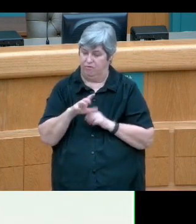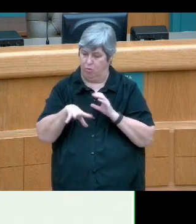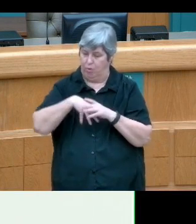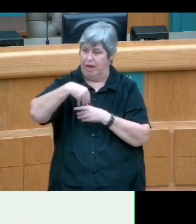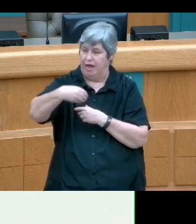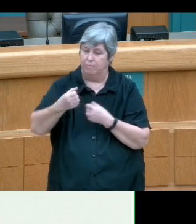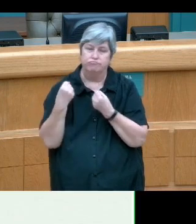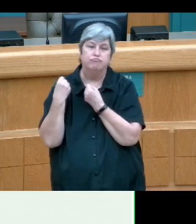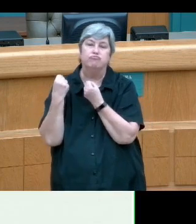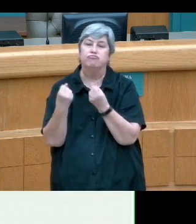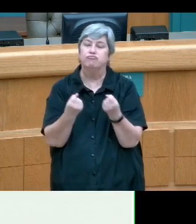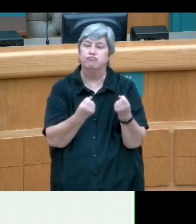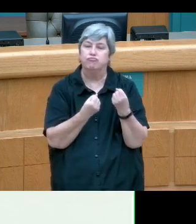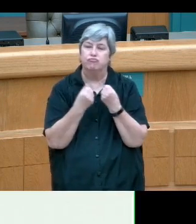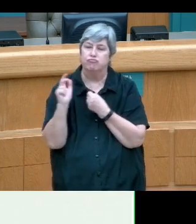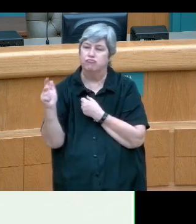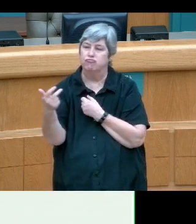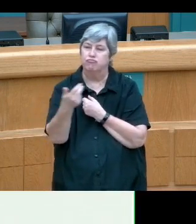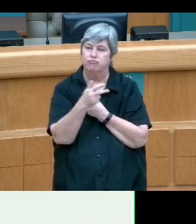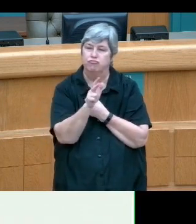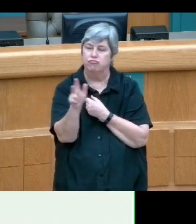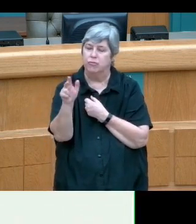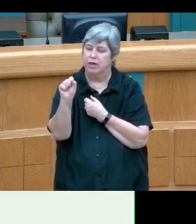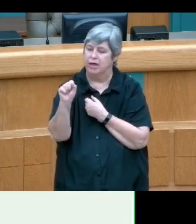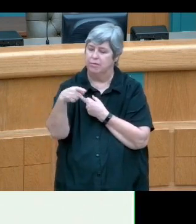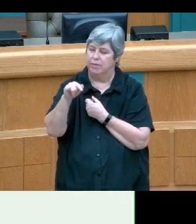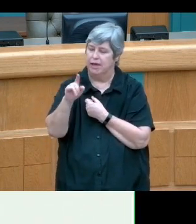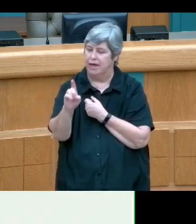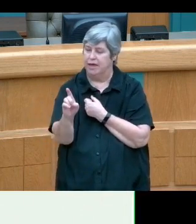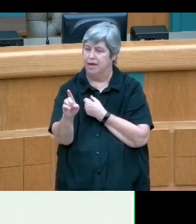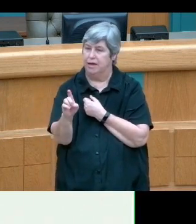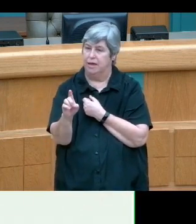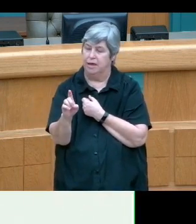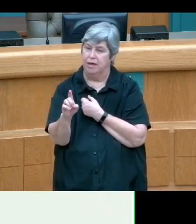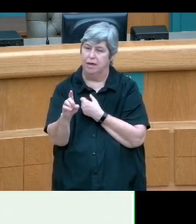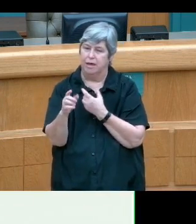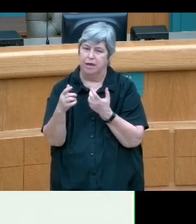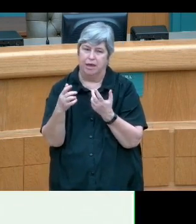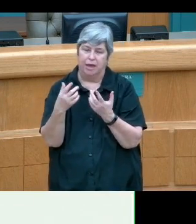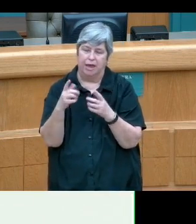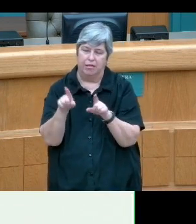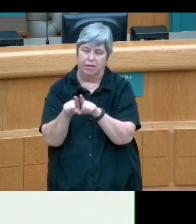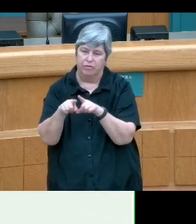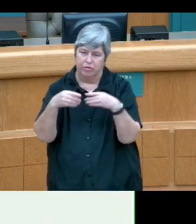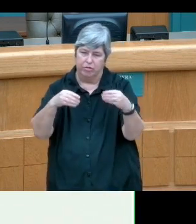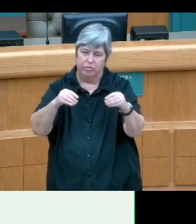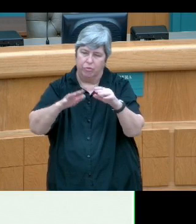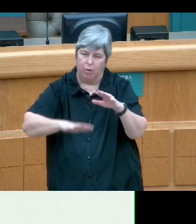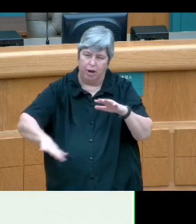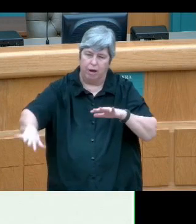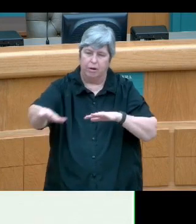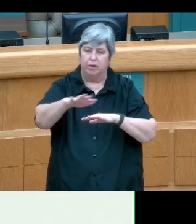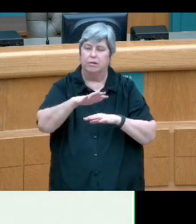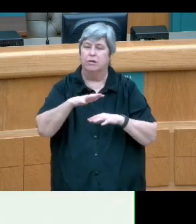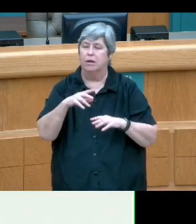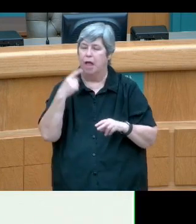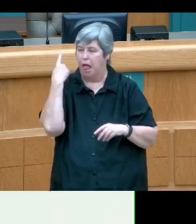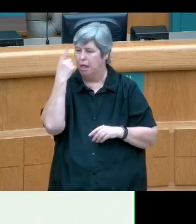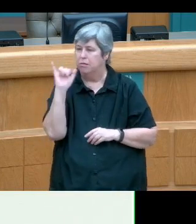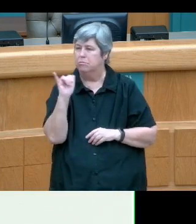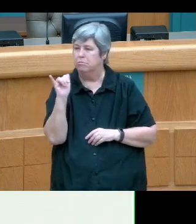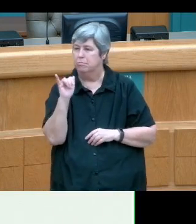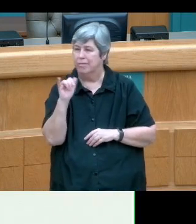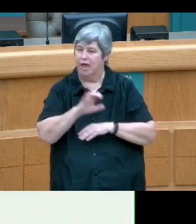in my car and drove down the SPID in the major commerce area in Corpus Christi. And it looked